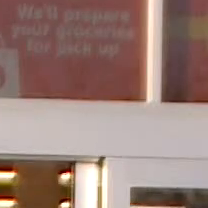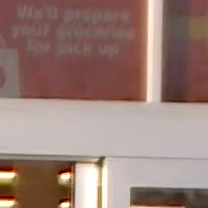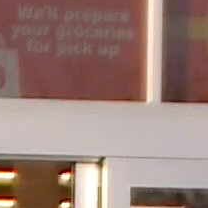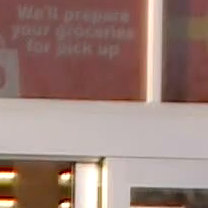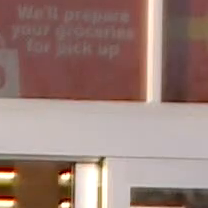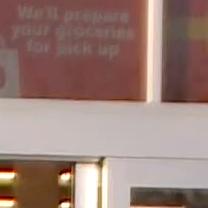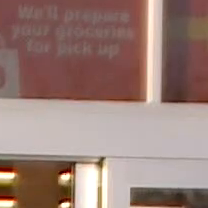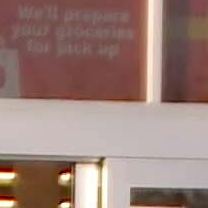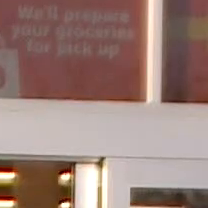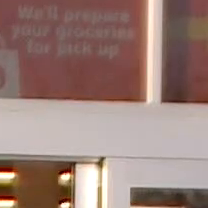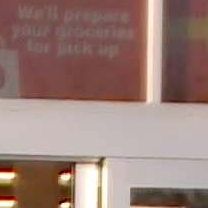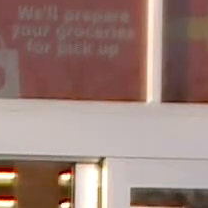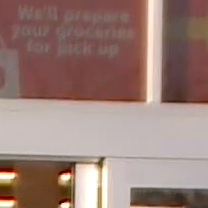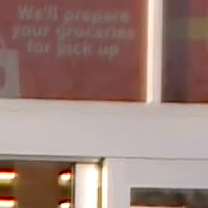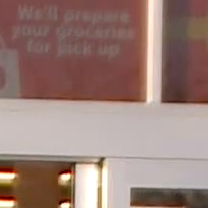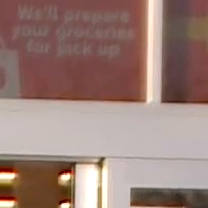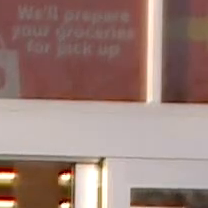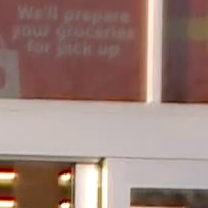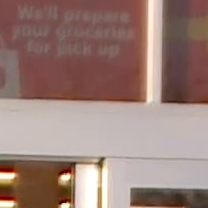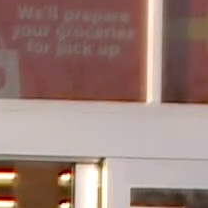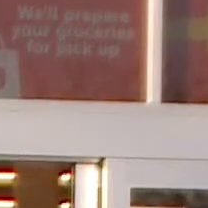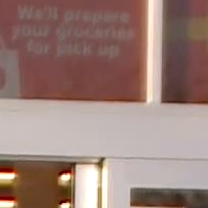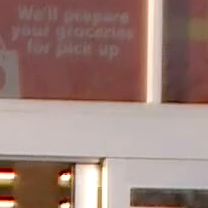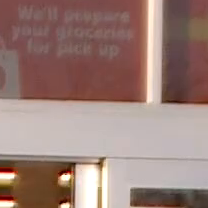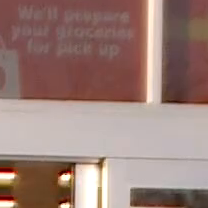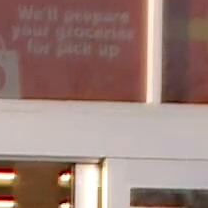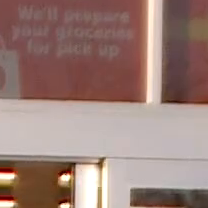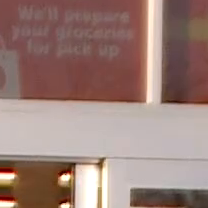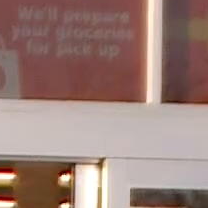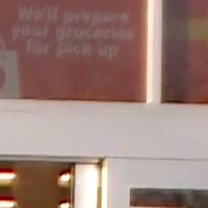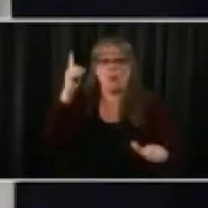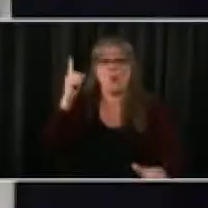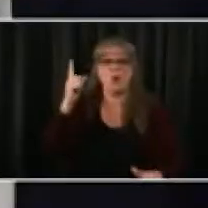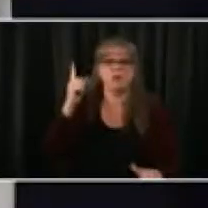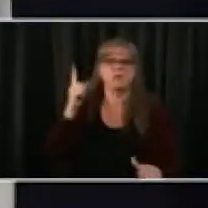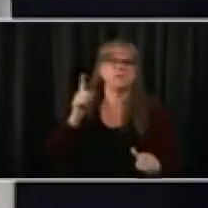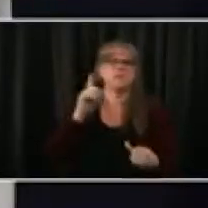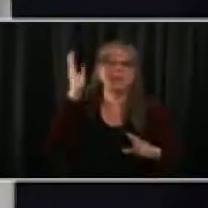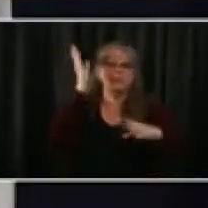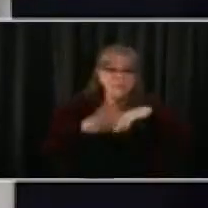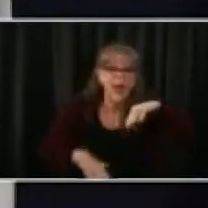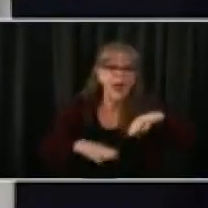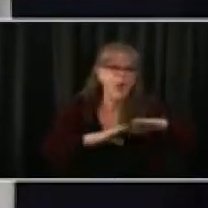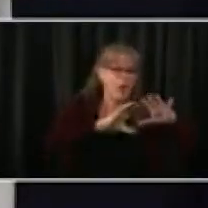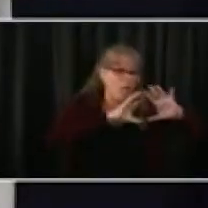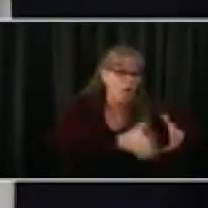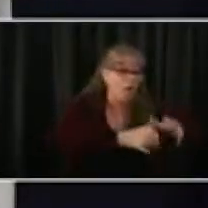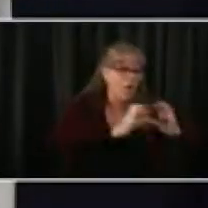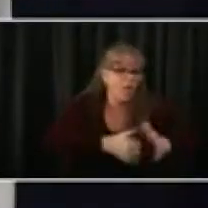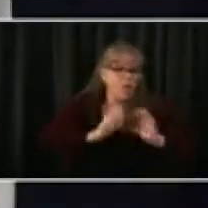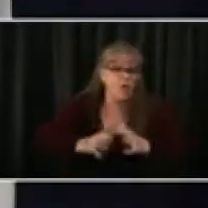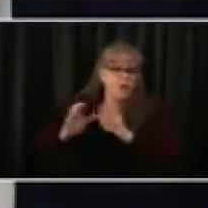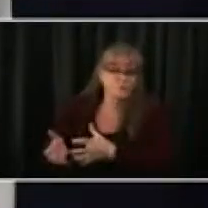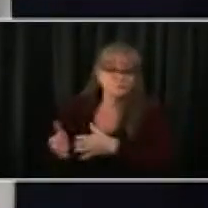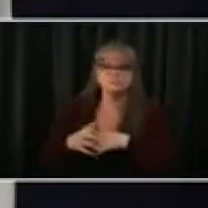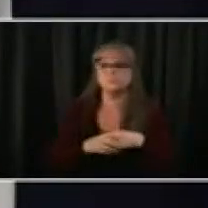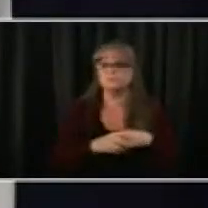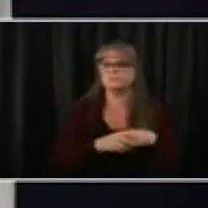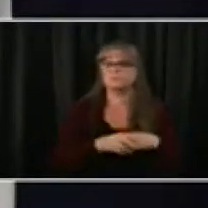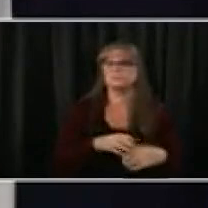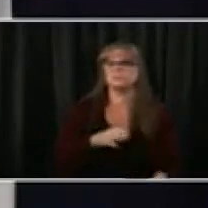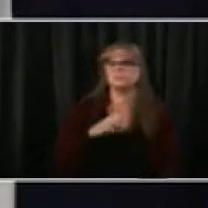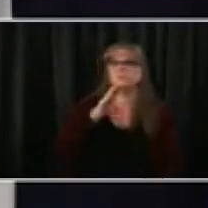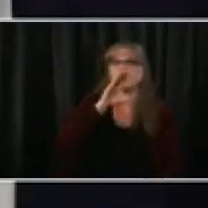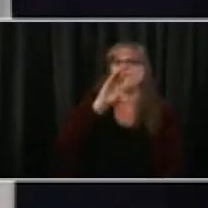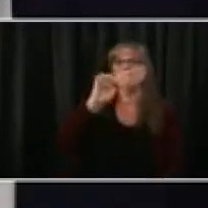and grocery store workers' turn. The few kind of areas where we're focused on around March 5th, it's administered largely on-site or special clinics. Like, so we